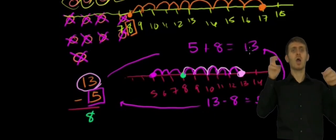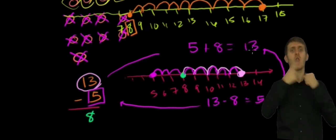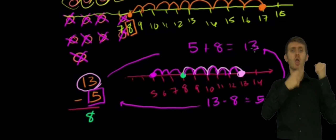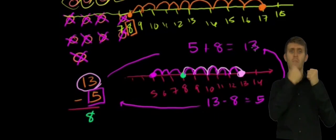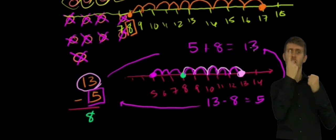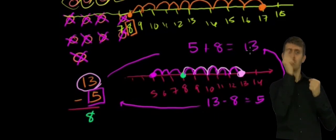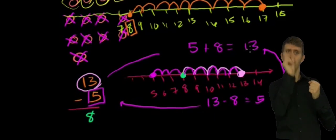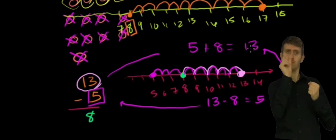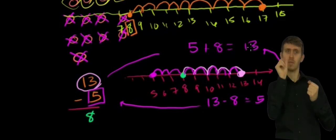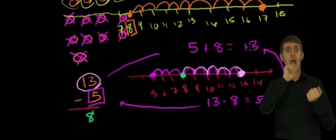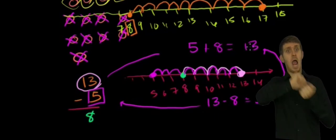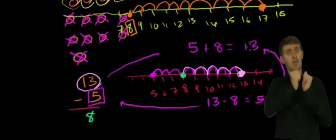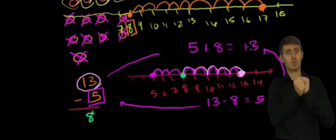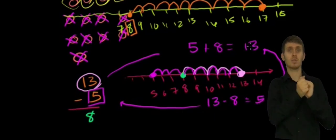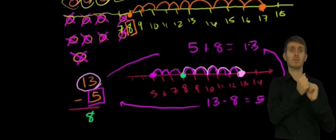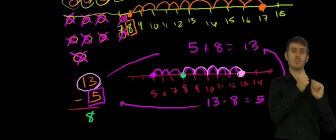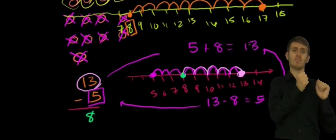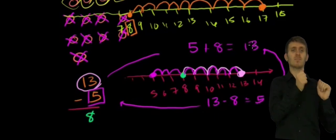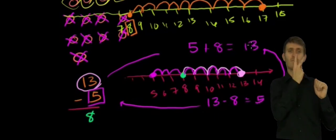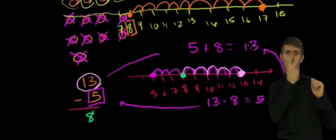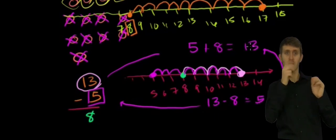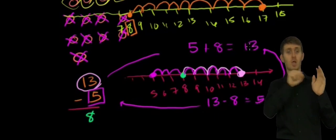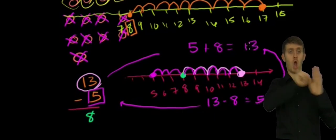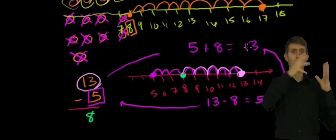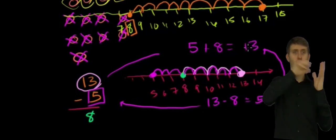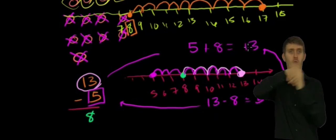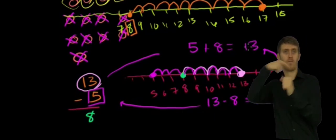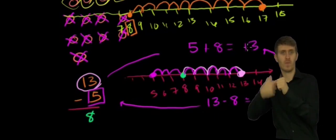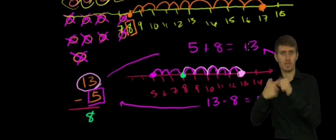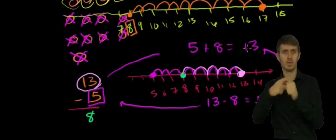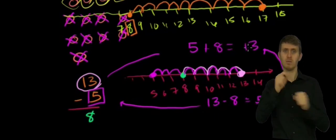these, taking a teen number and then subtracting